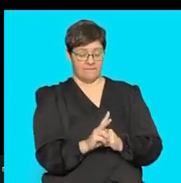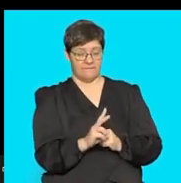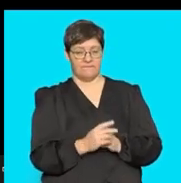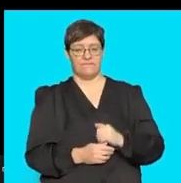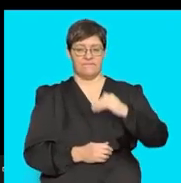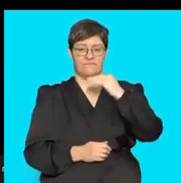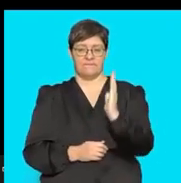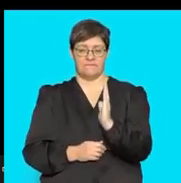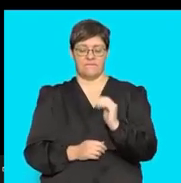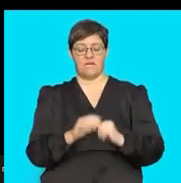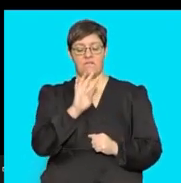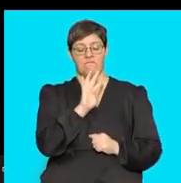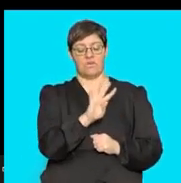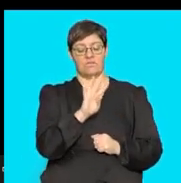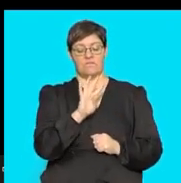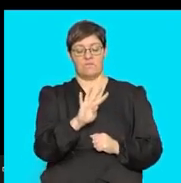half